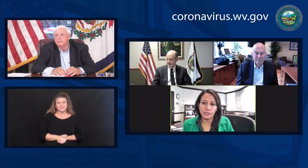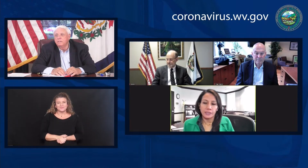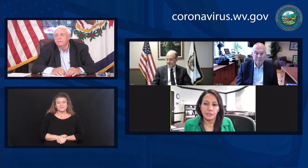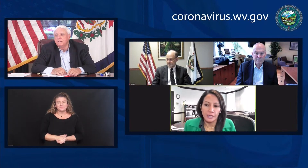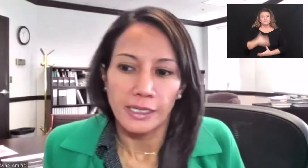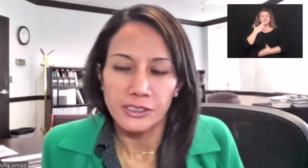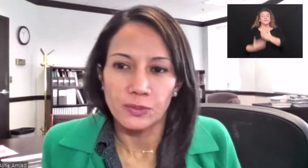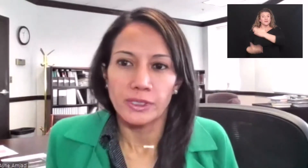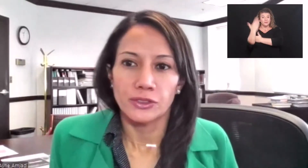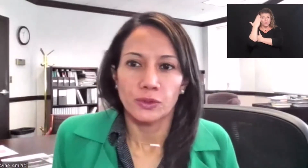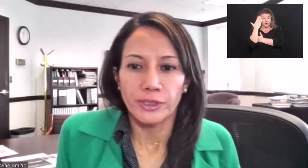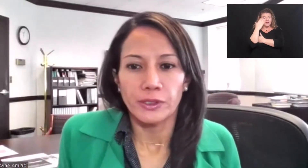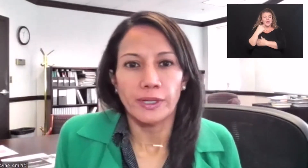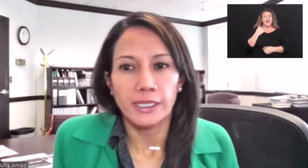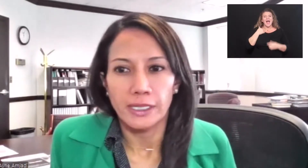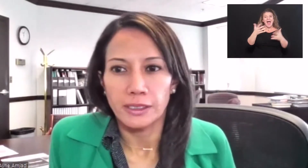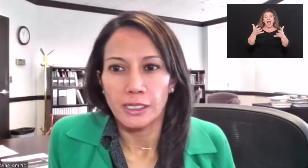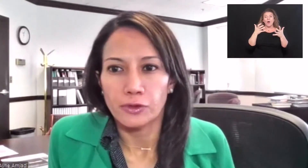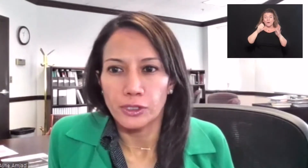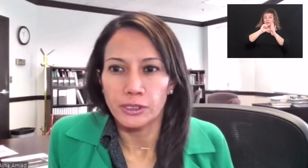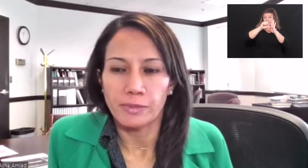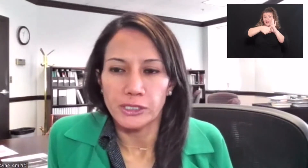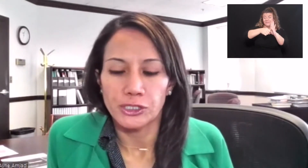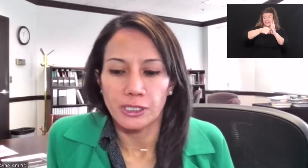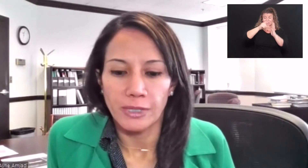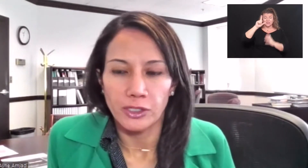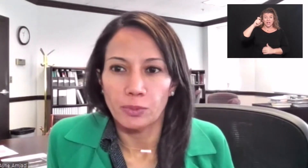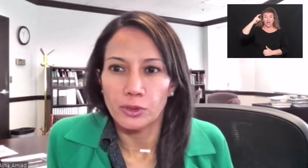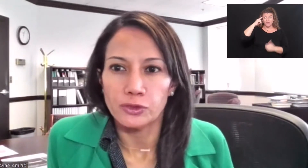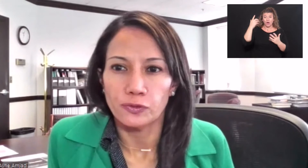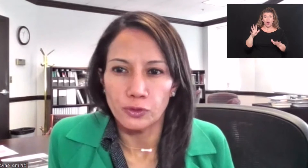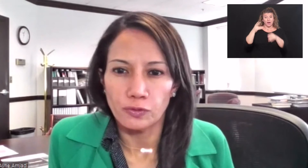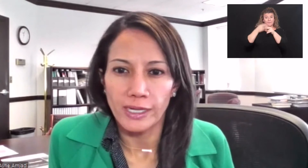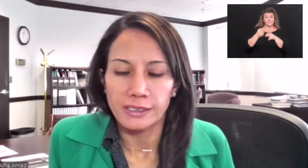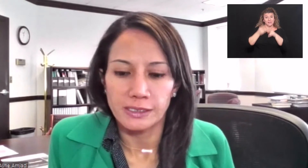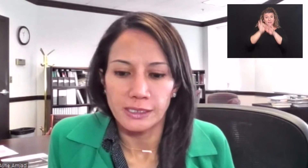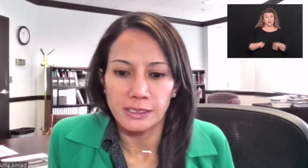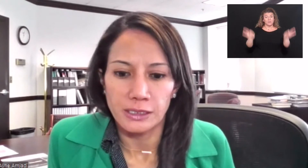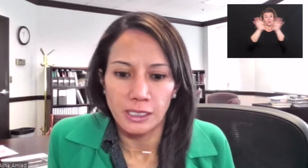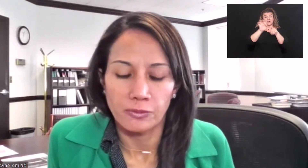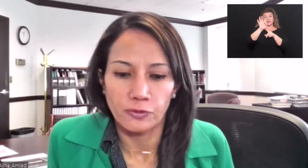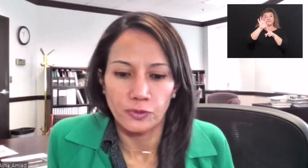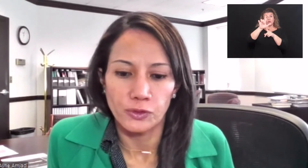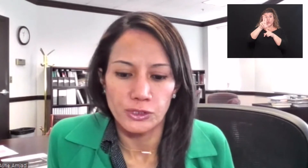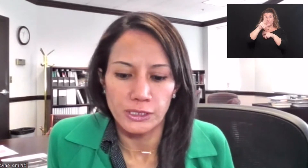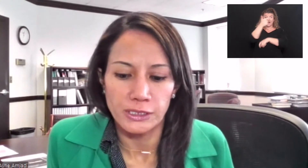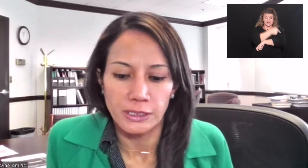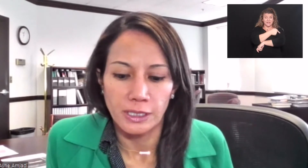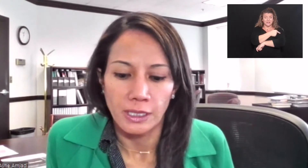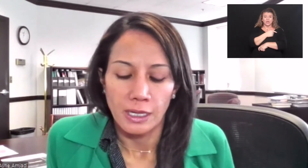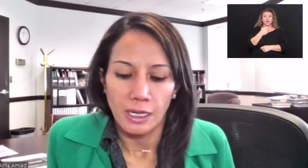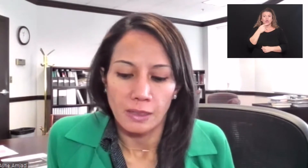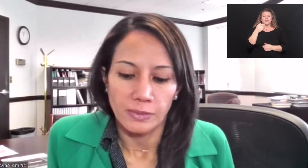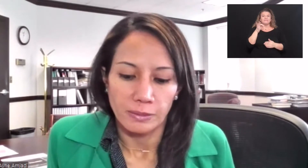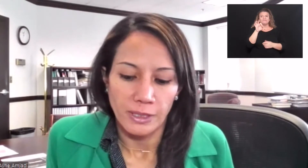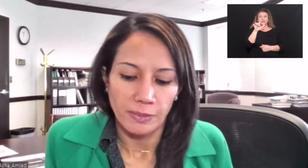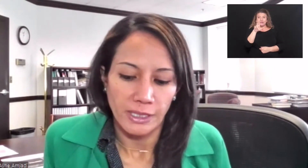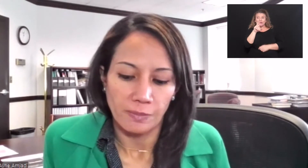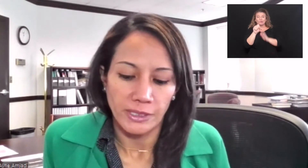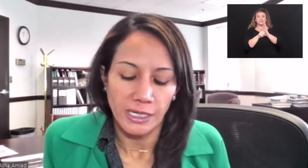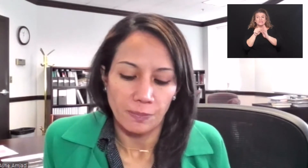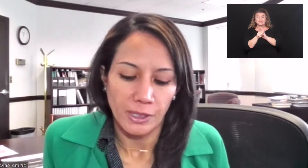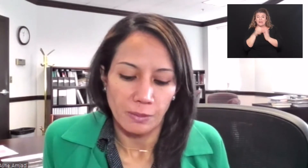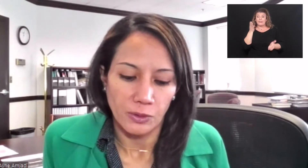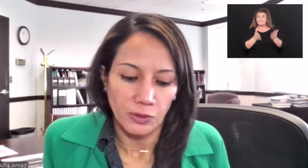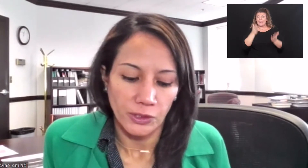Good morning. I just wanted to reiterate, and the governor did mention about the importance of flu vaccines. Flu season may